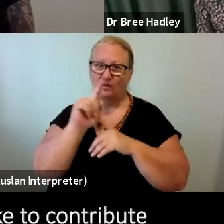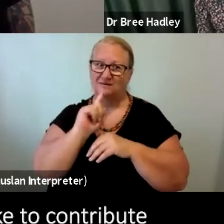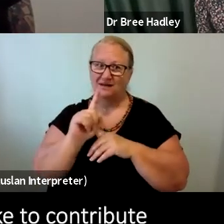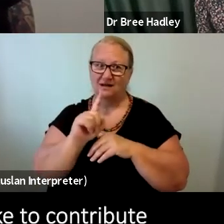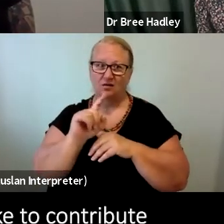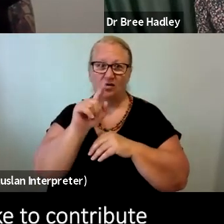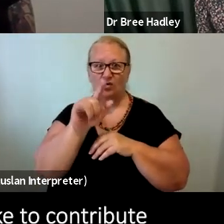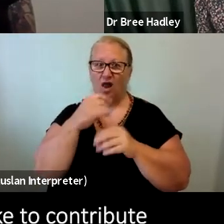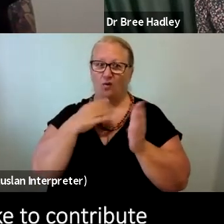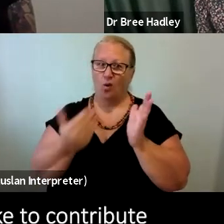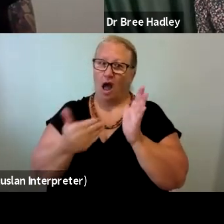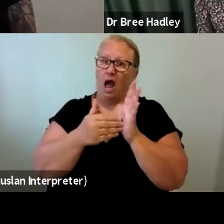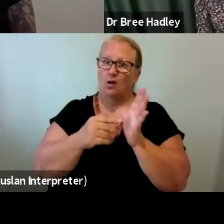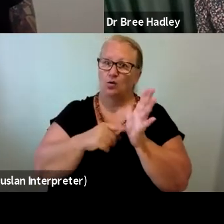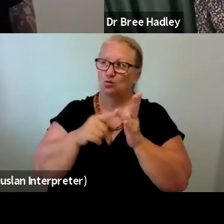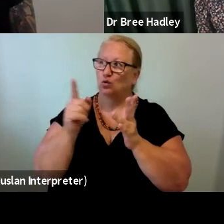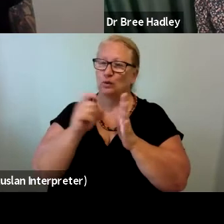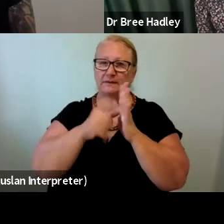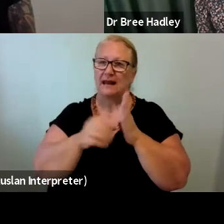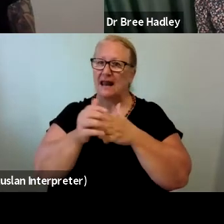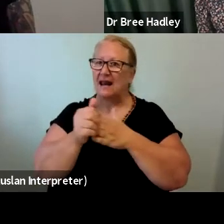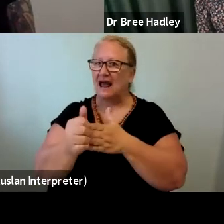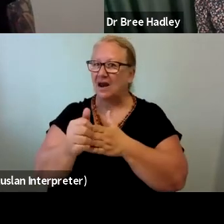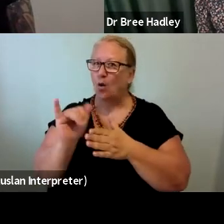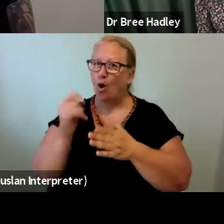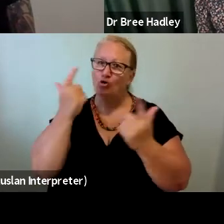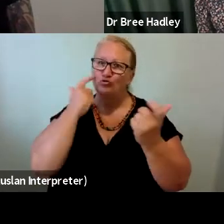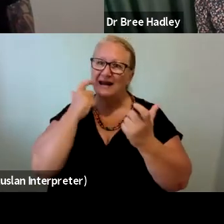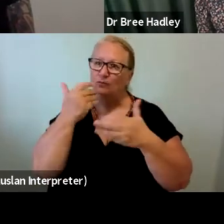contribute about disability-led and creative processes in the UK?